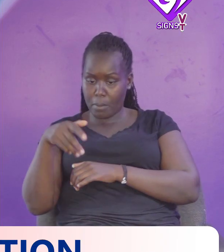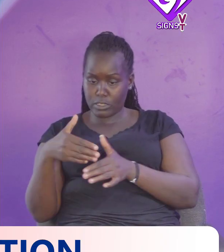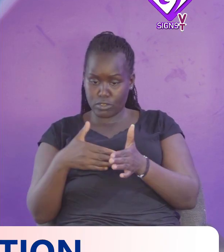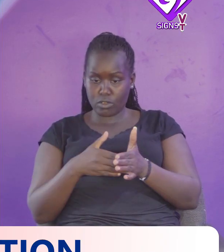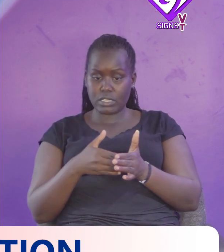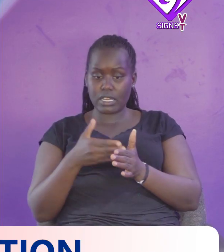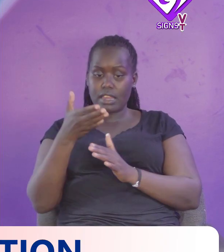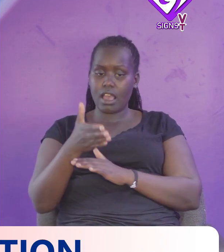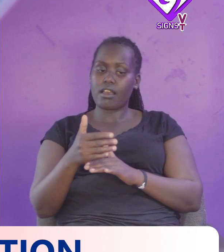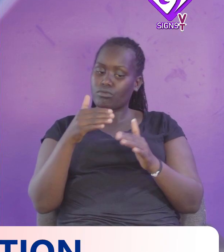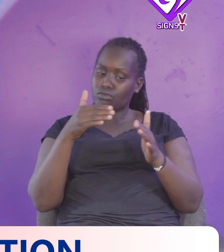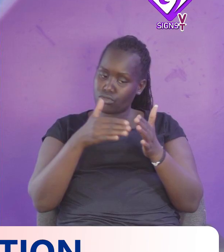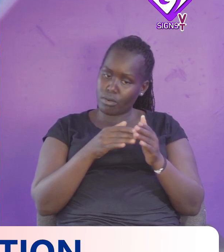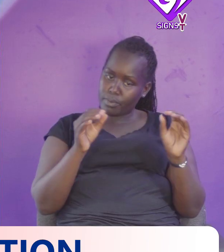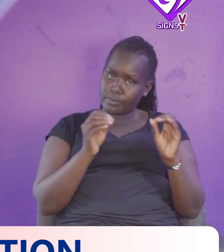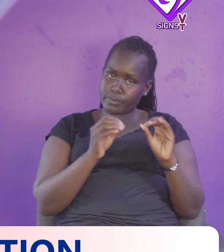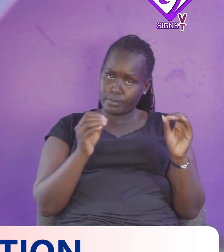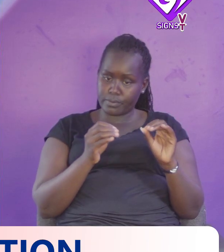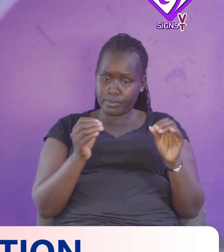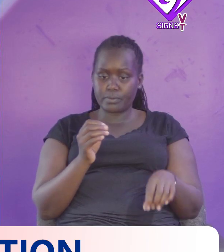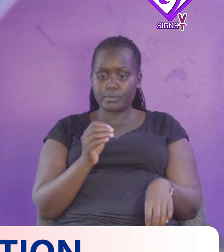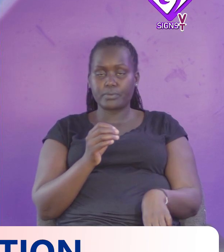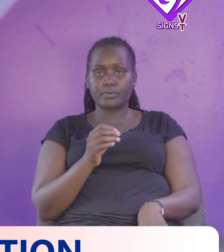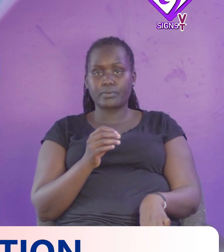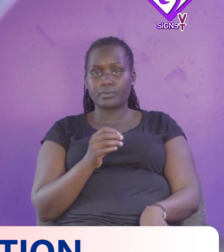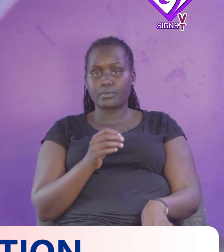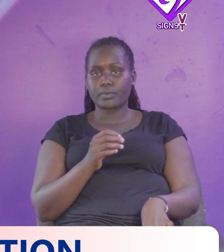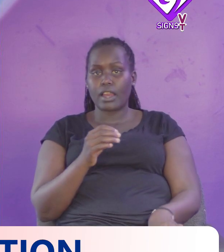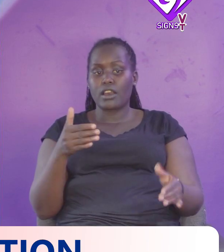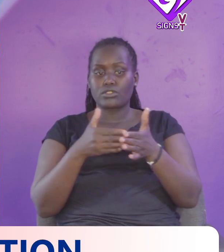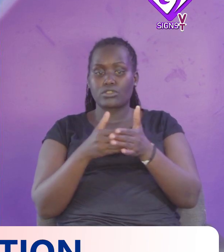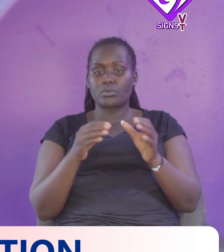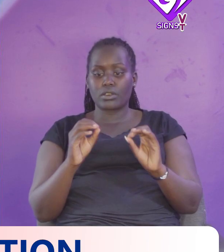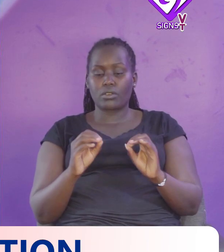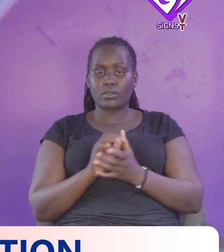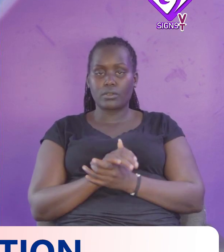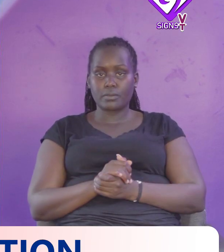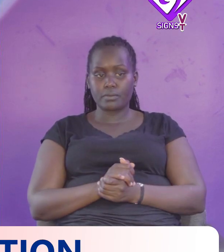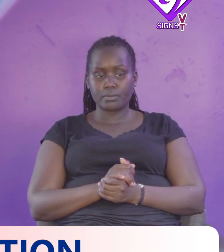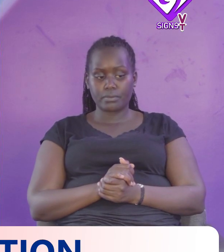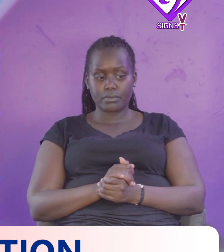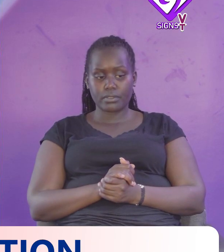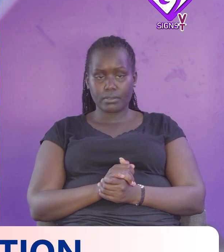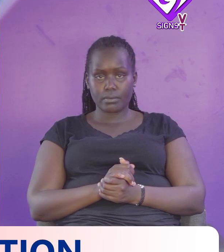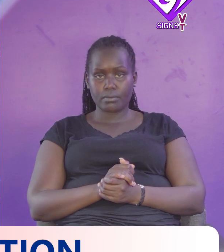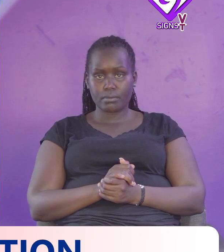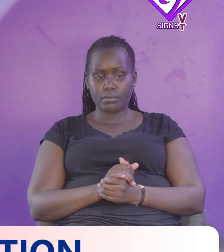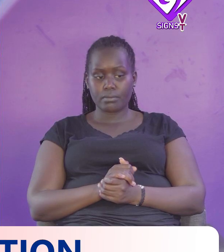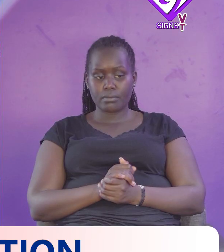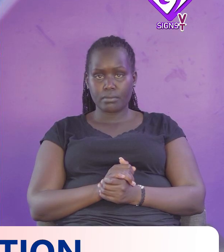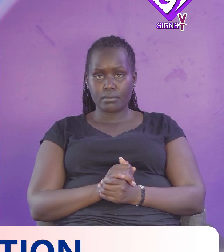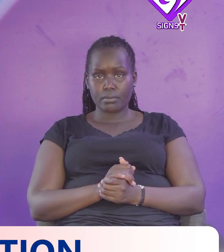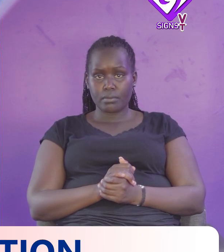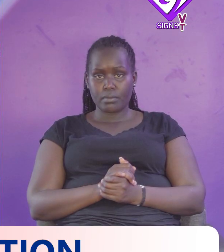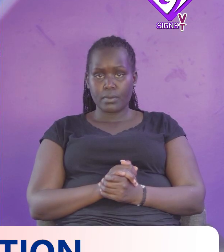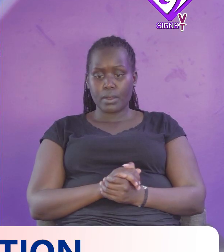they're not stopping. Gagging is there, not stopping. And one thing that people, thank you, it has